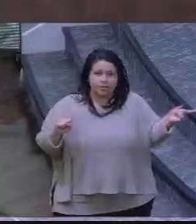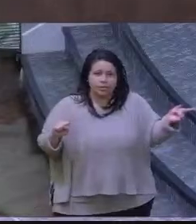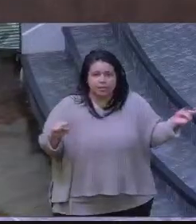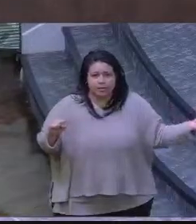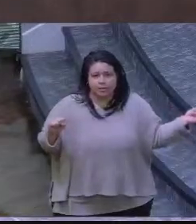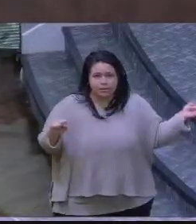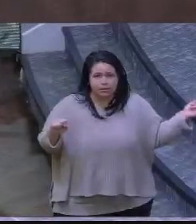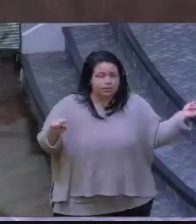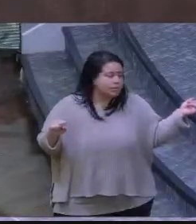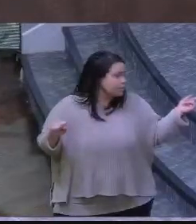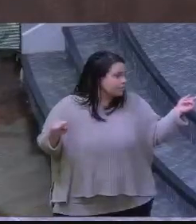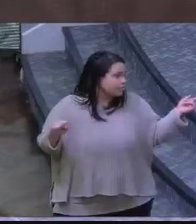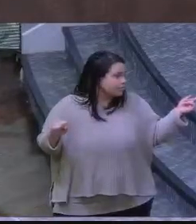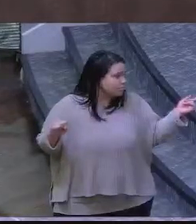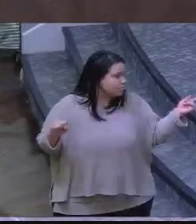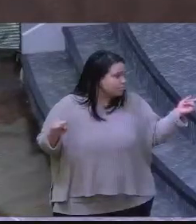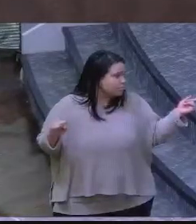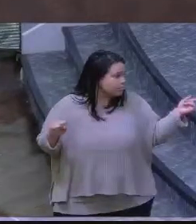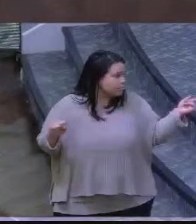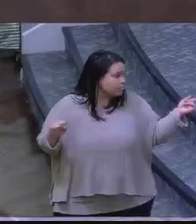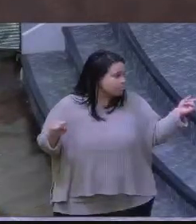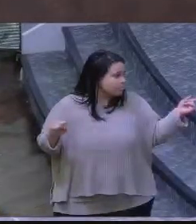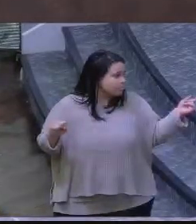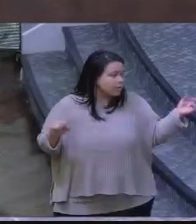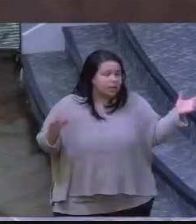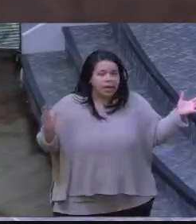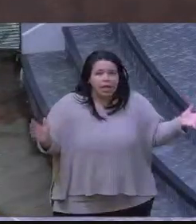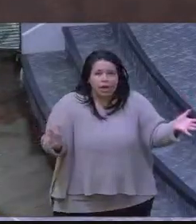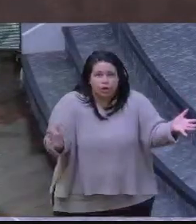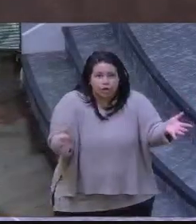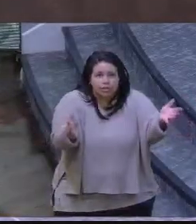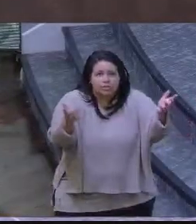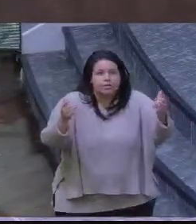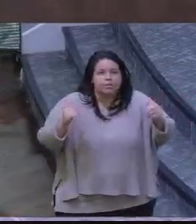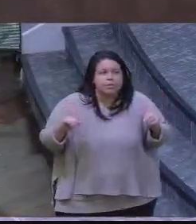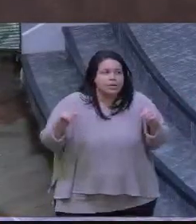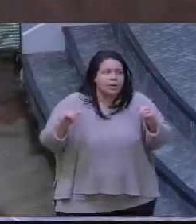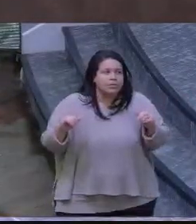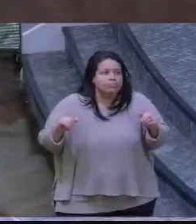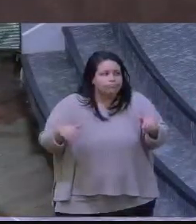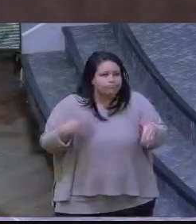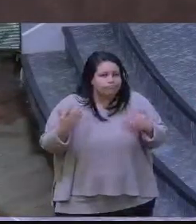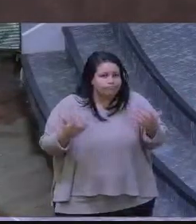us to take even another look at this,